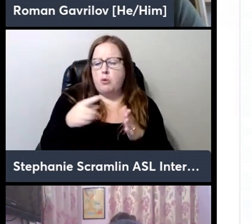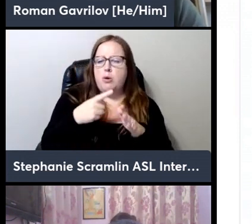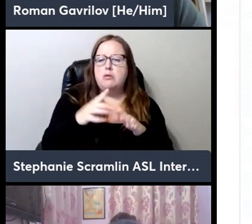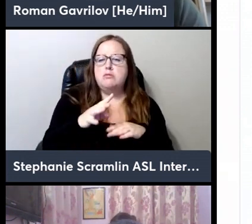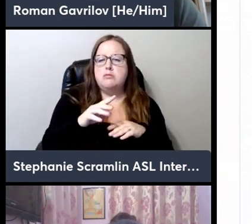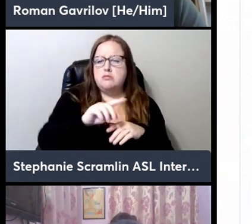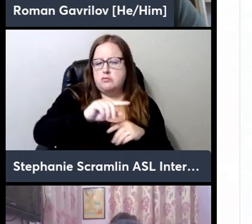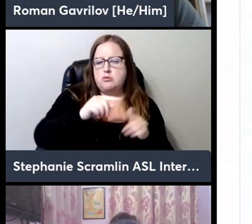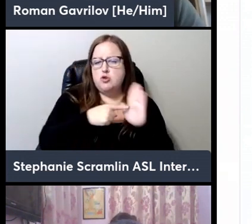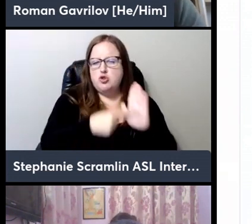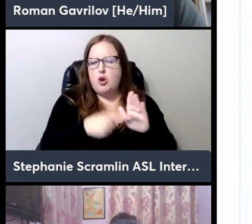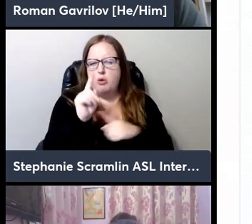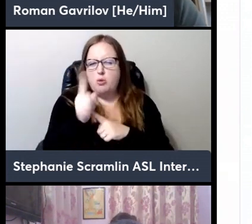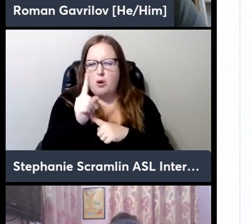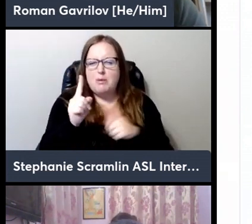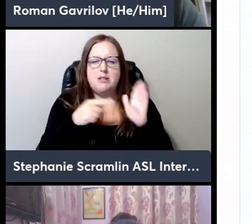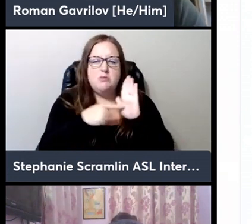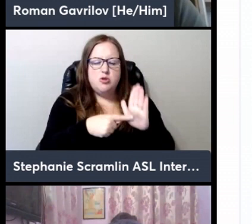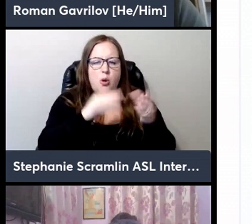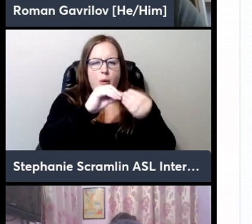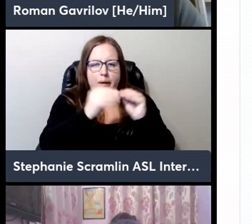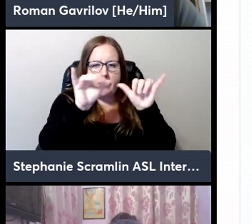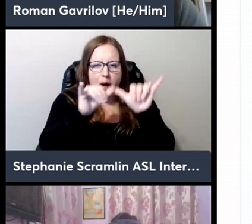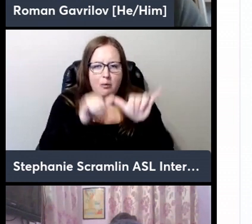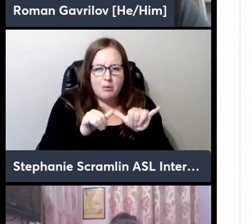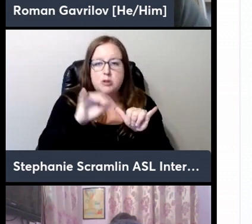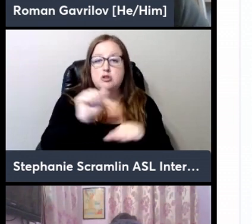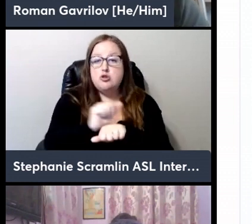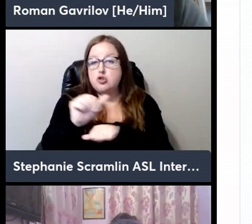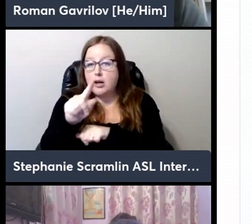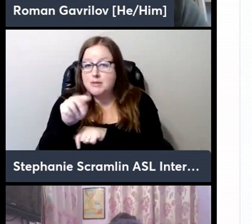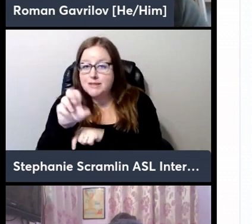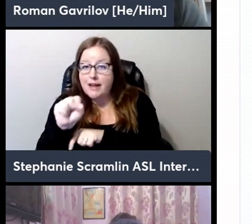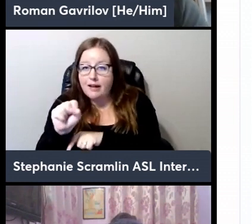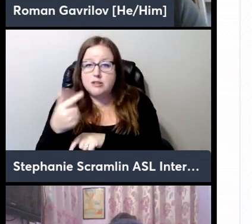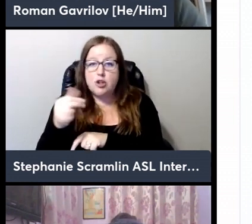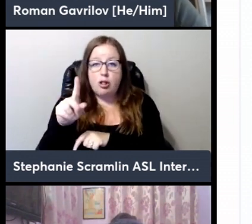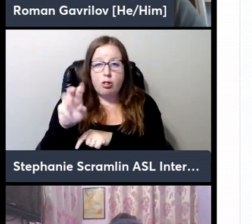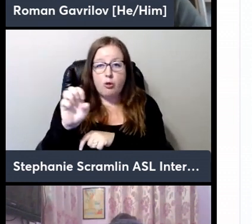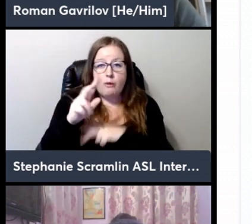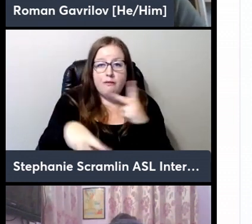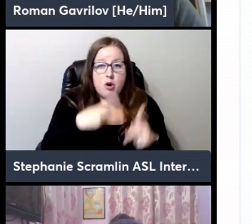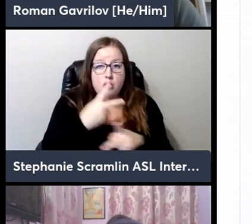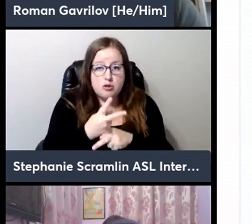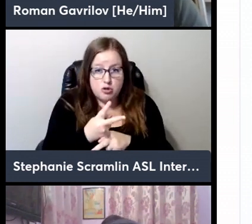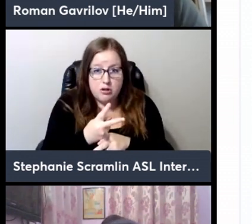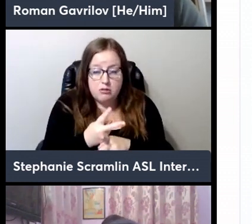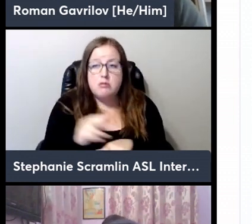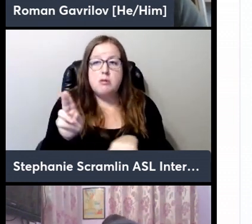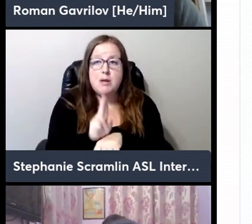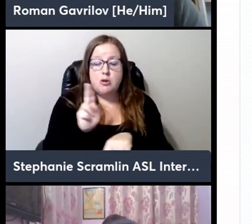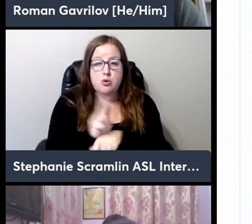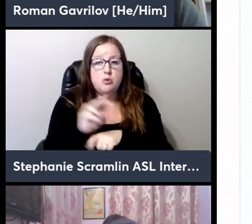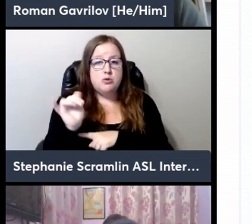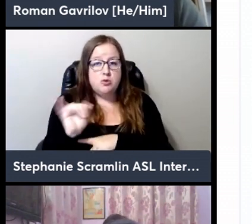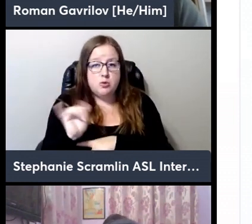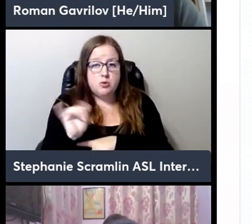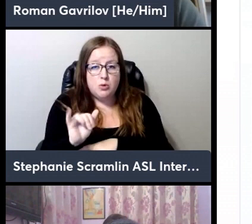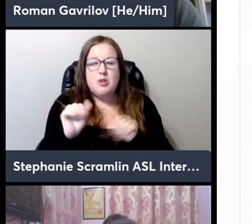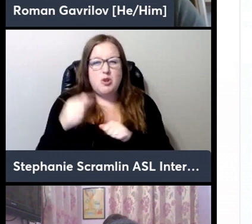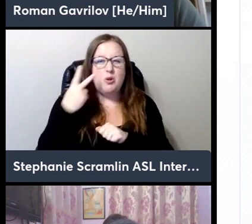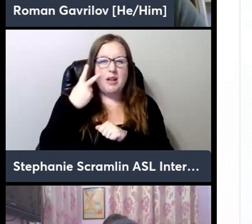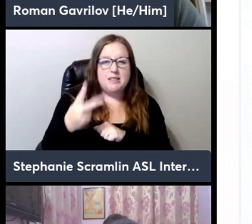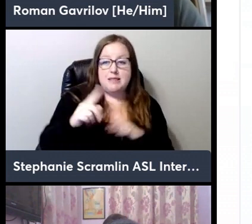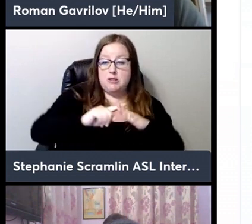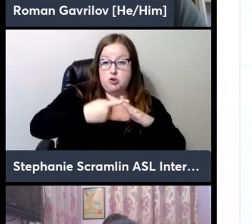some metrics, job status, the Glue version that is being used. You can see the